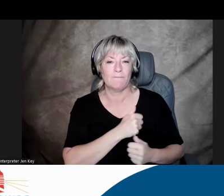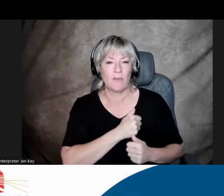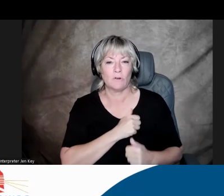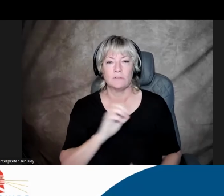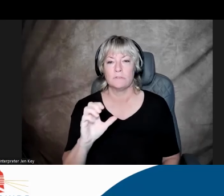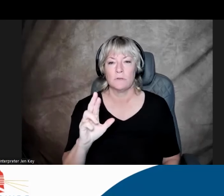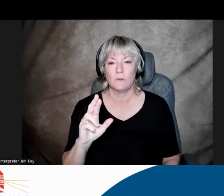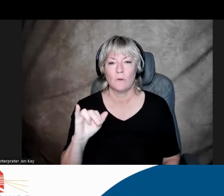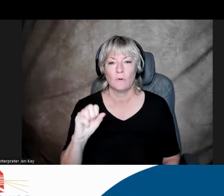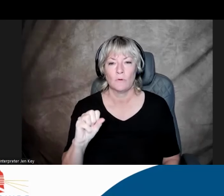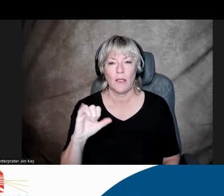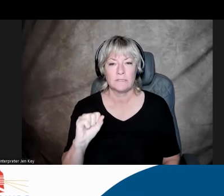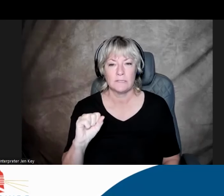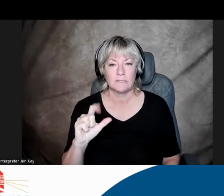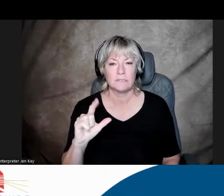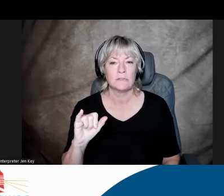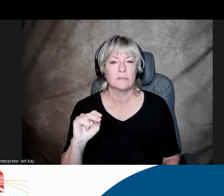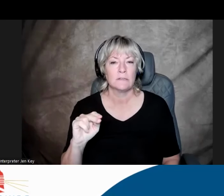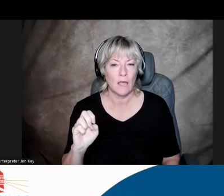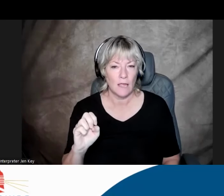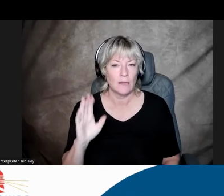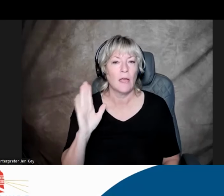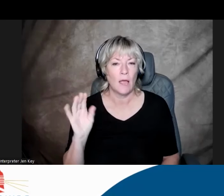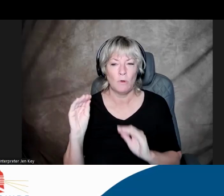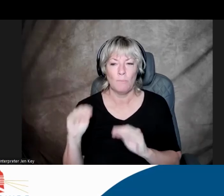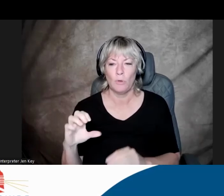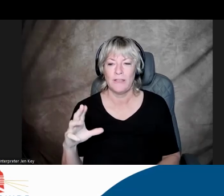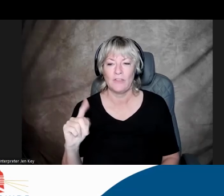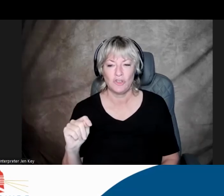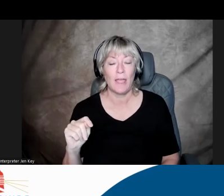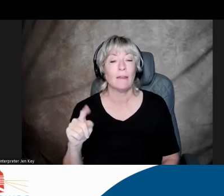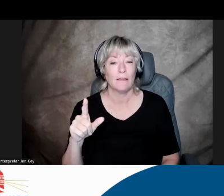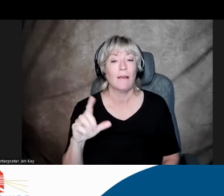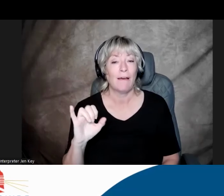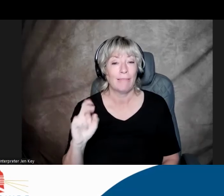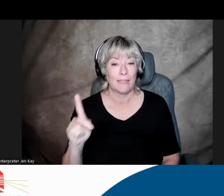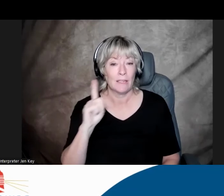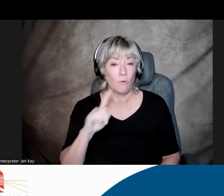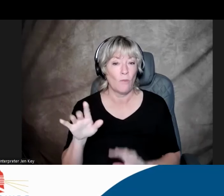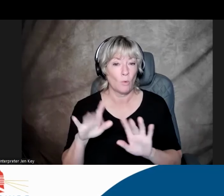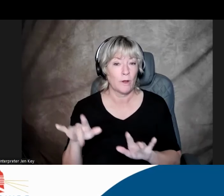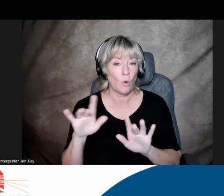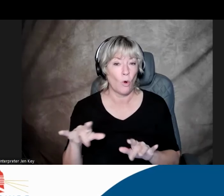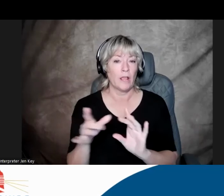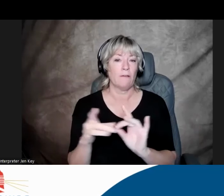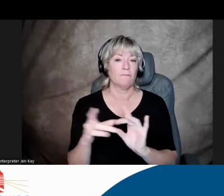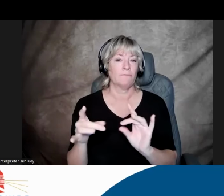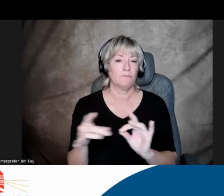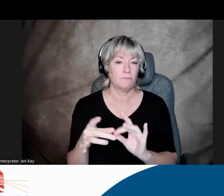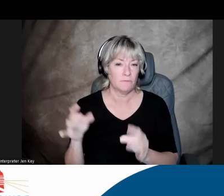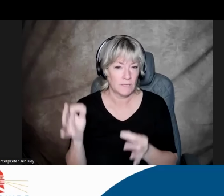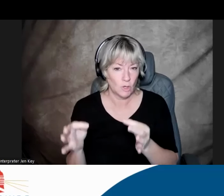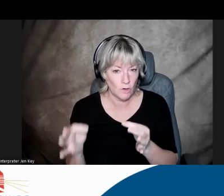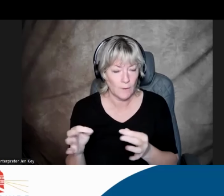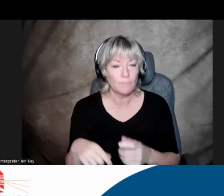Line. So I will put into the chat a link to that hearing recording, as well as a link to